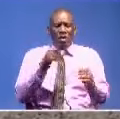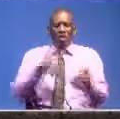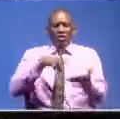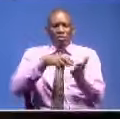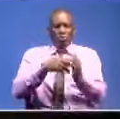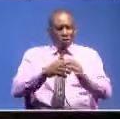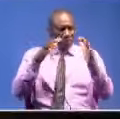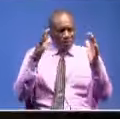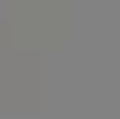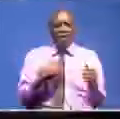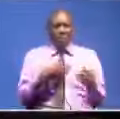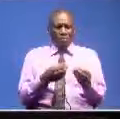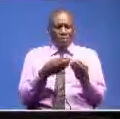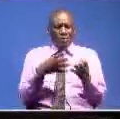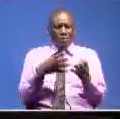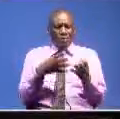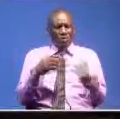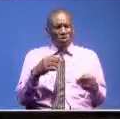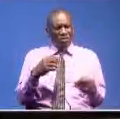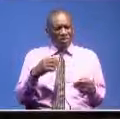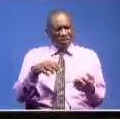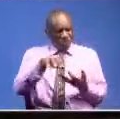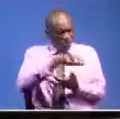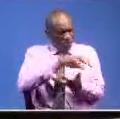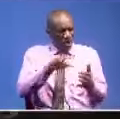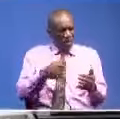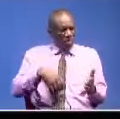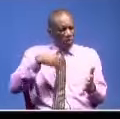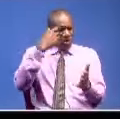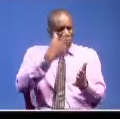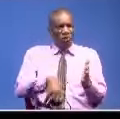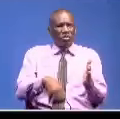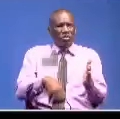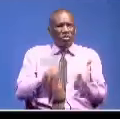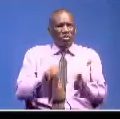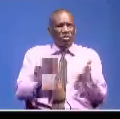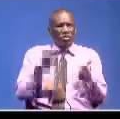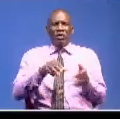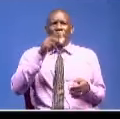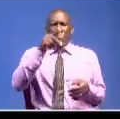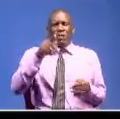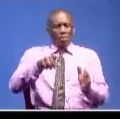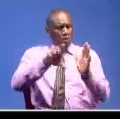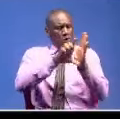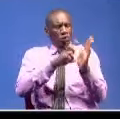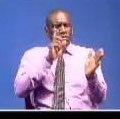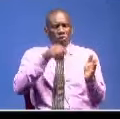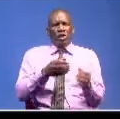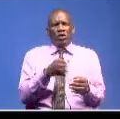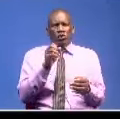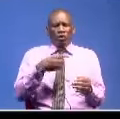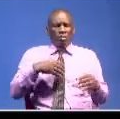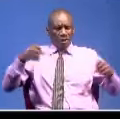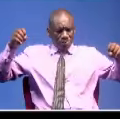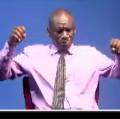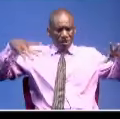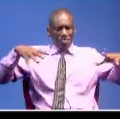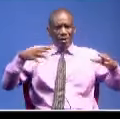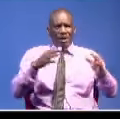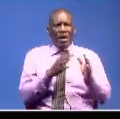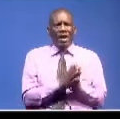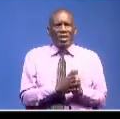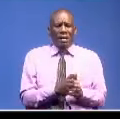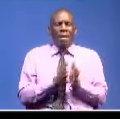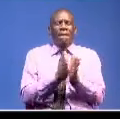project had many scratching their heads over its toll fees. Now, the PPP Act says there should be transparency